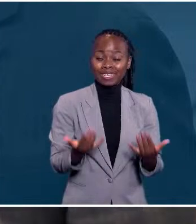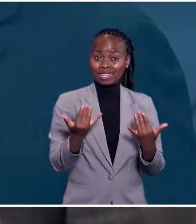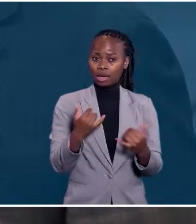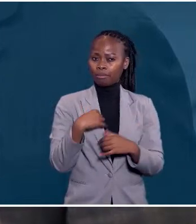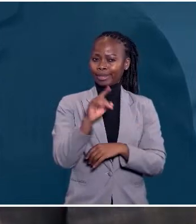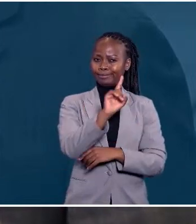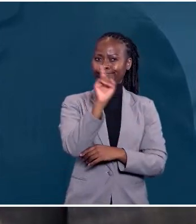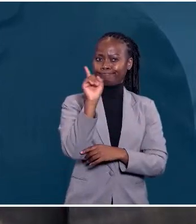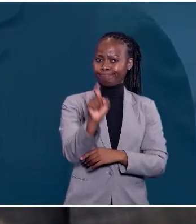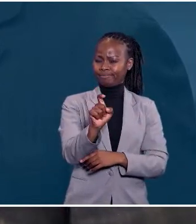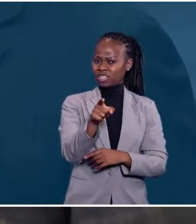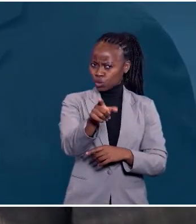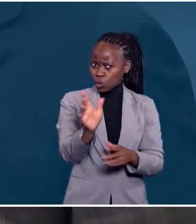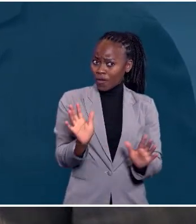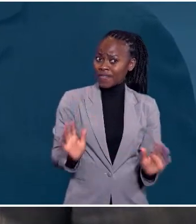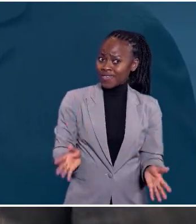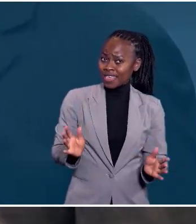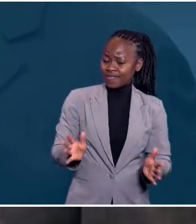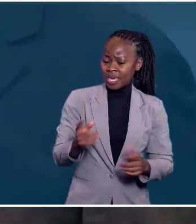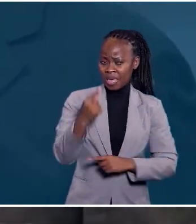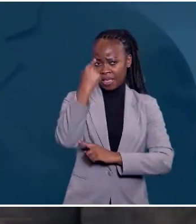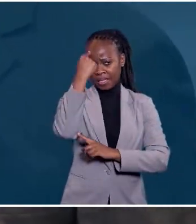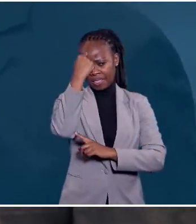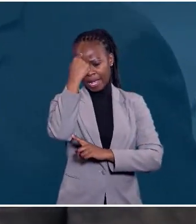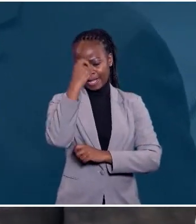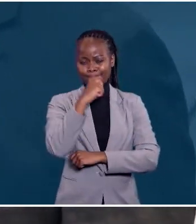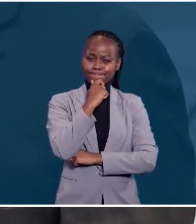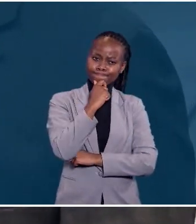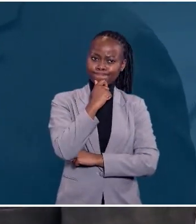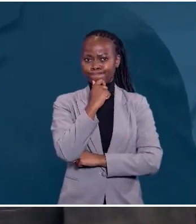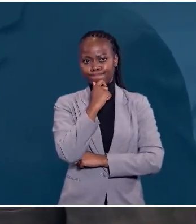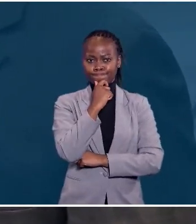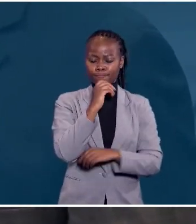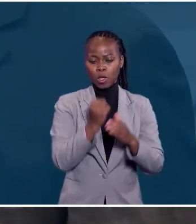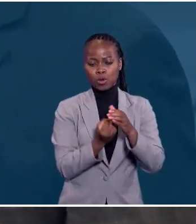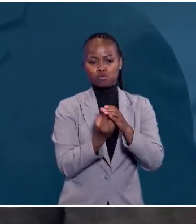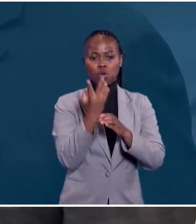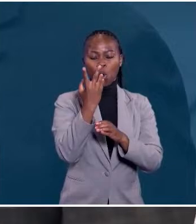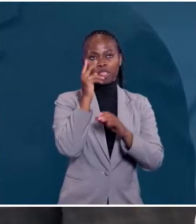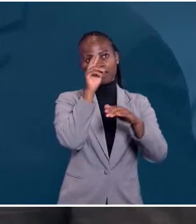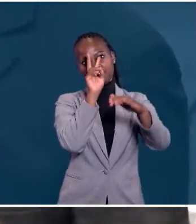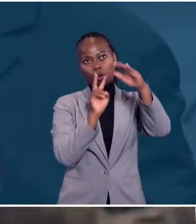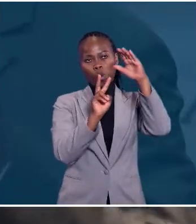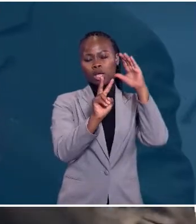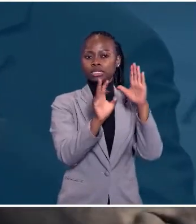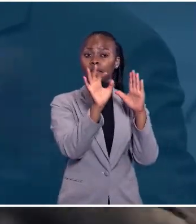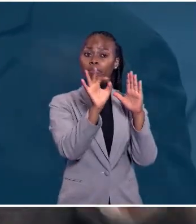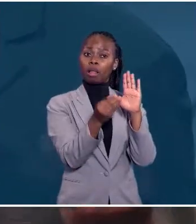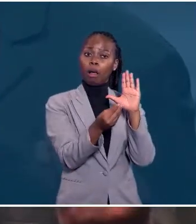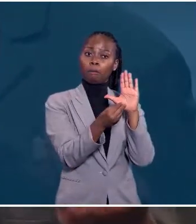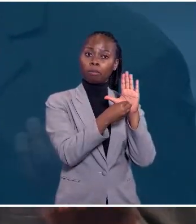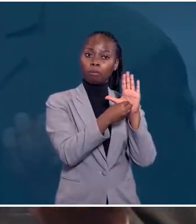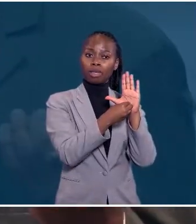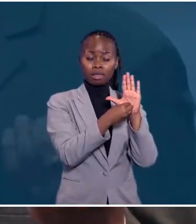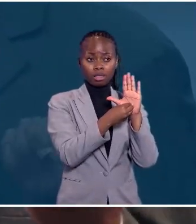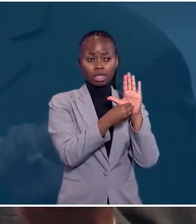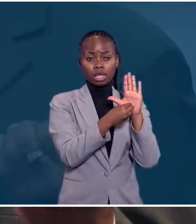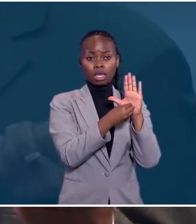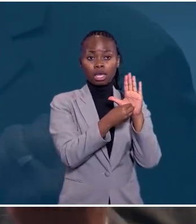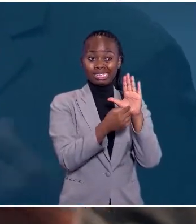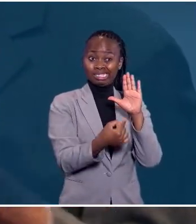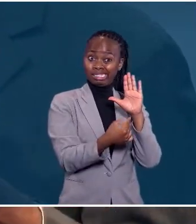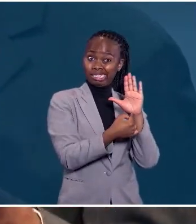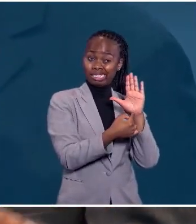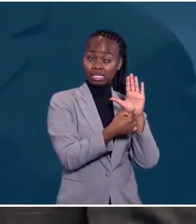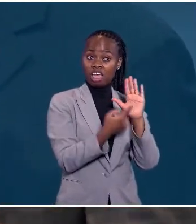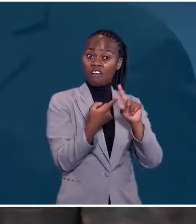is, how much have you taken into account in your growth forecasts? Is it a historical